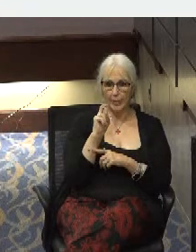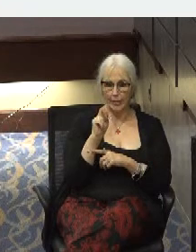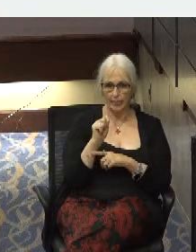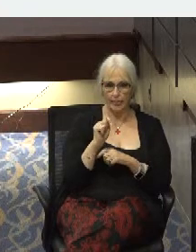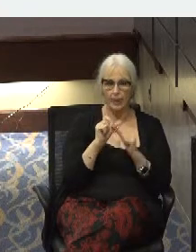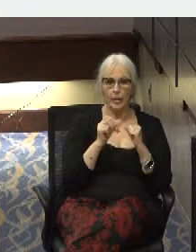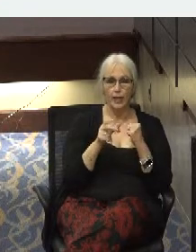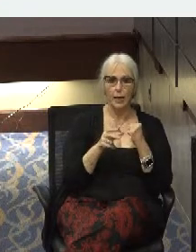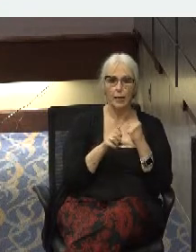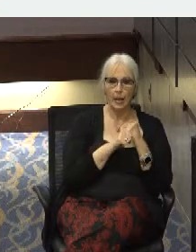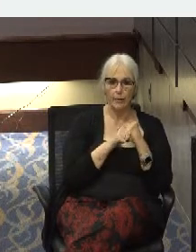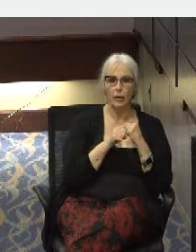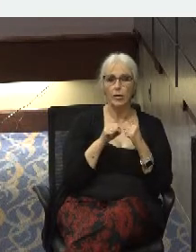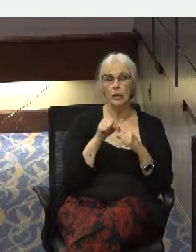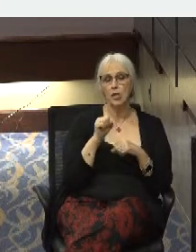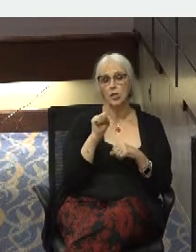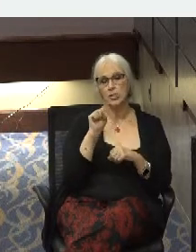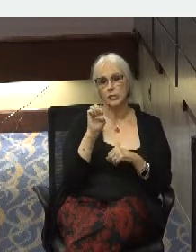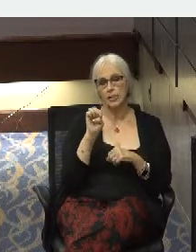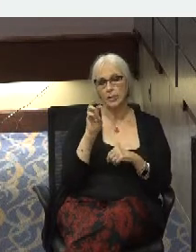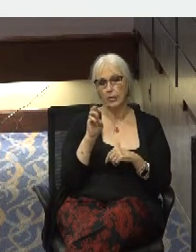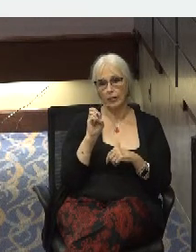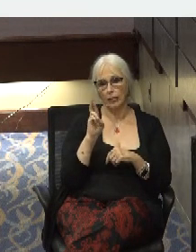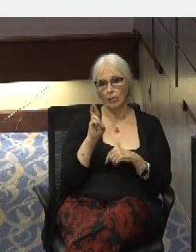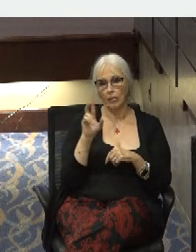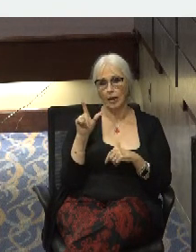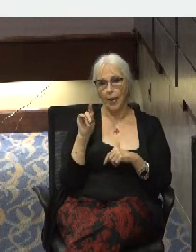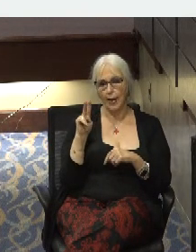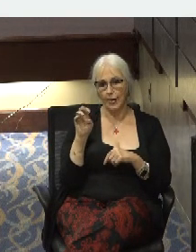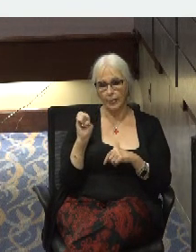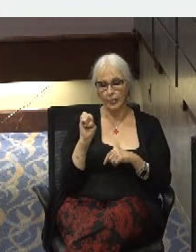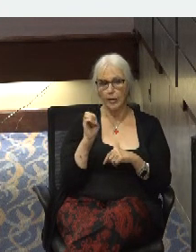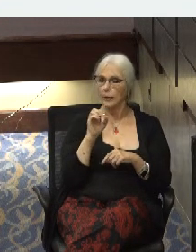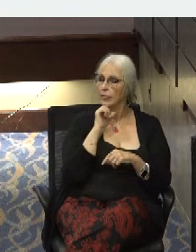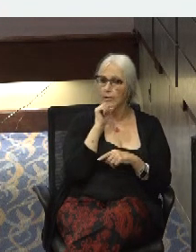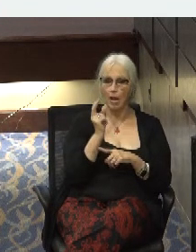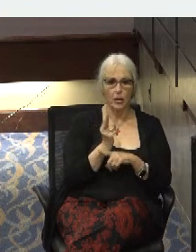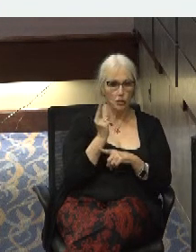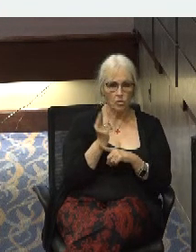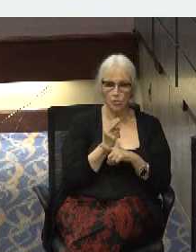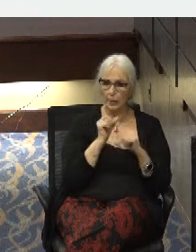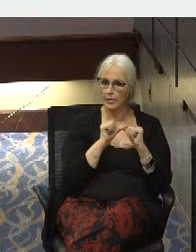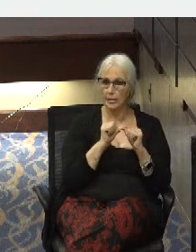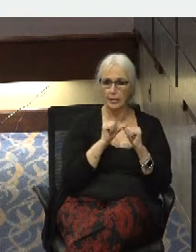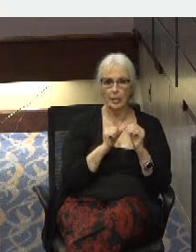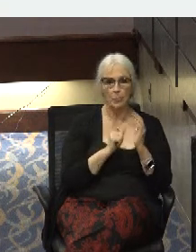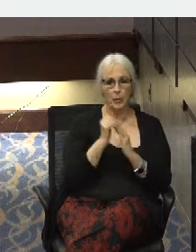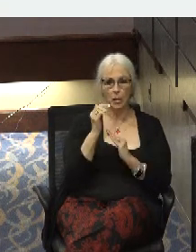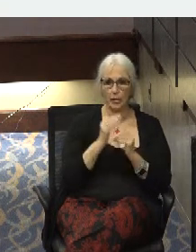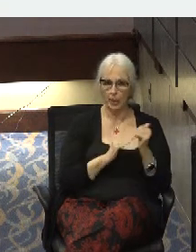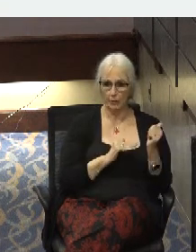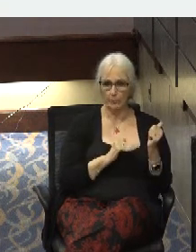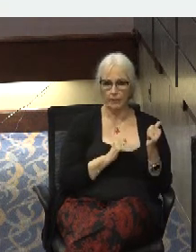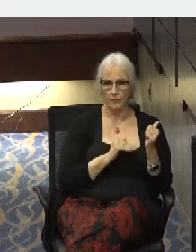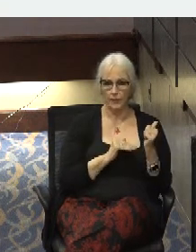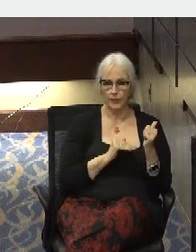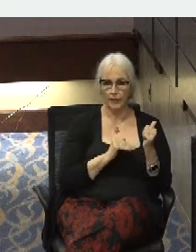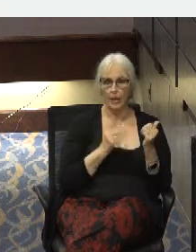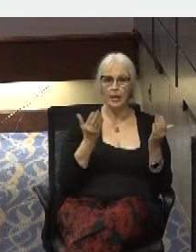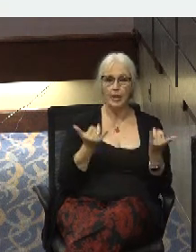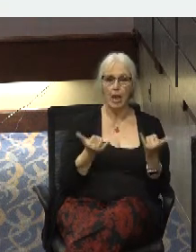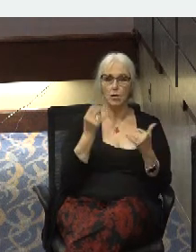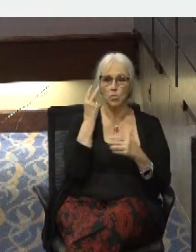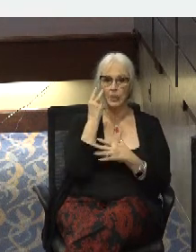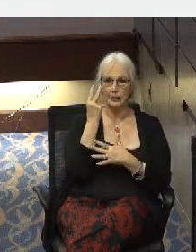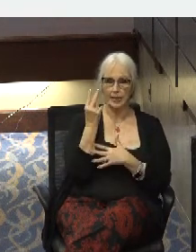ordinance for a sewer line that is currently not being used by any existing buildings. And here you can see a